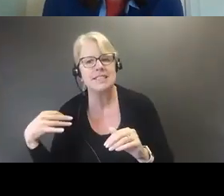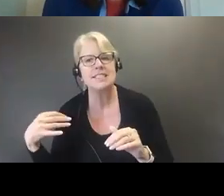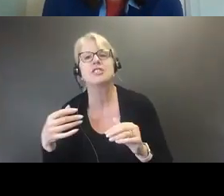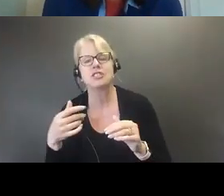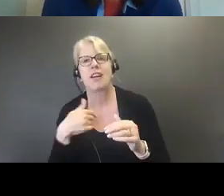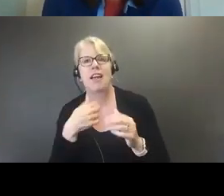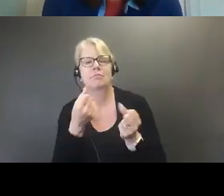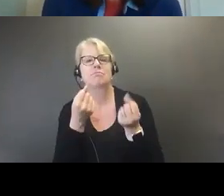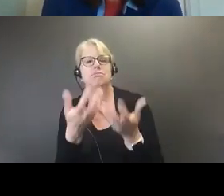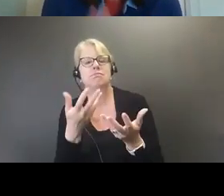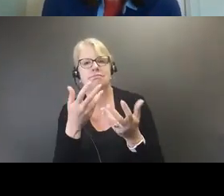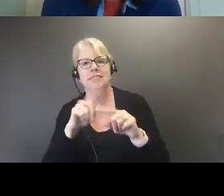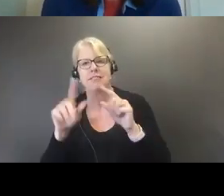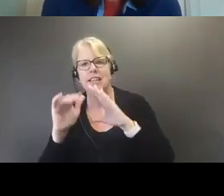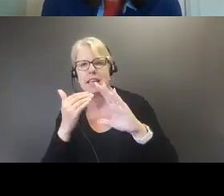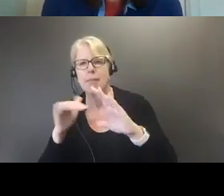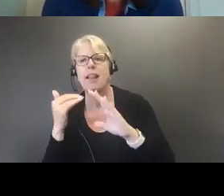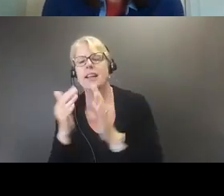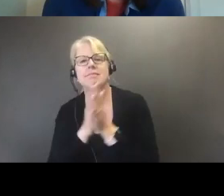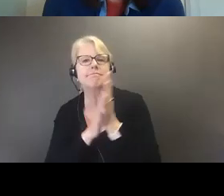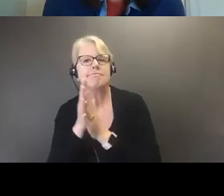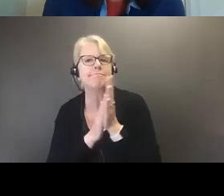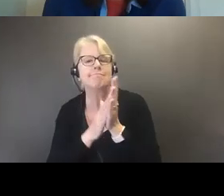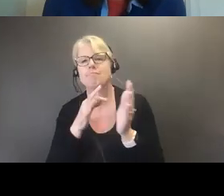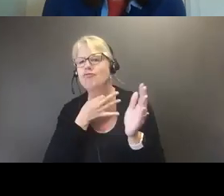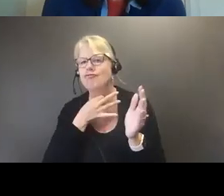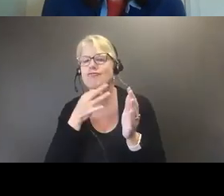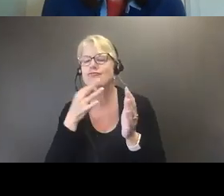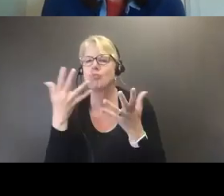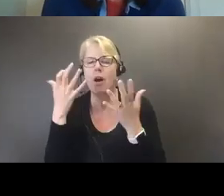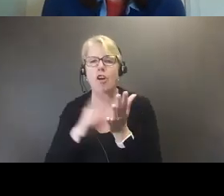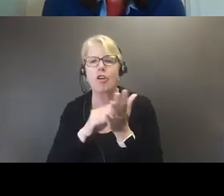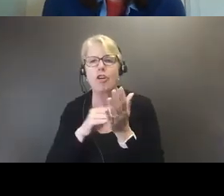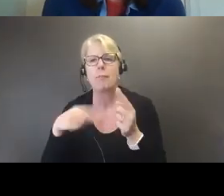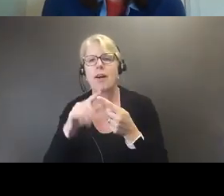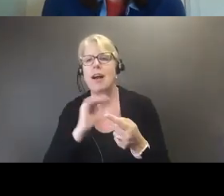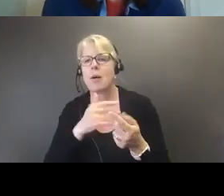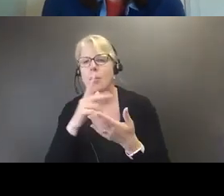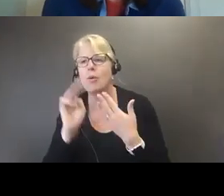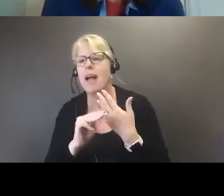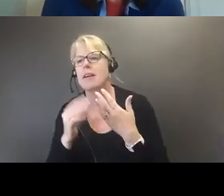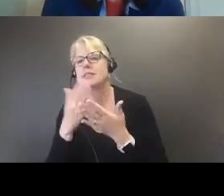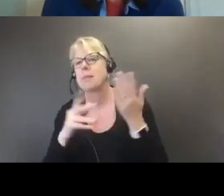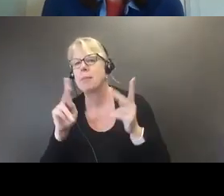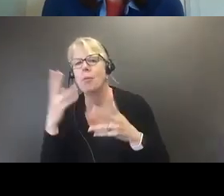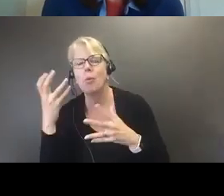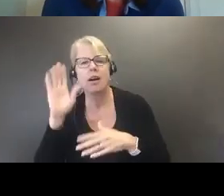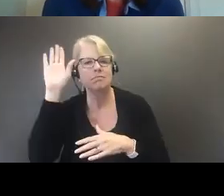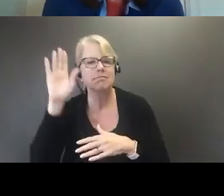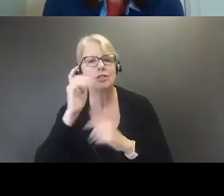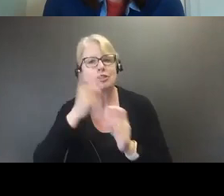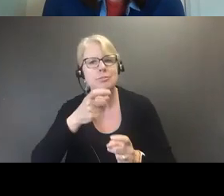ton of emails and interest in learning about our program, and people wanting to contribute, become presenters, support